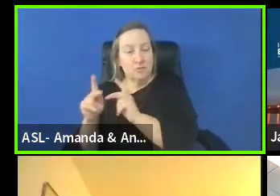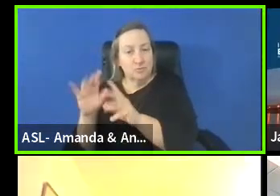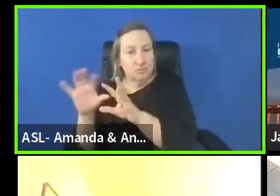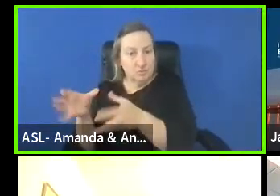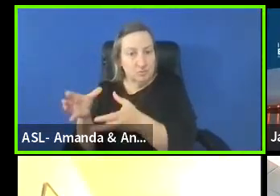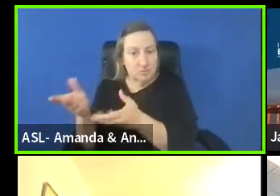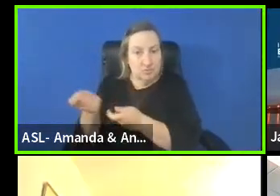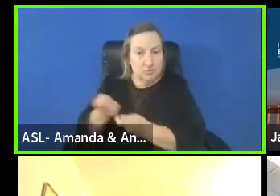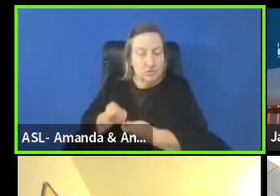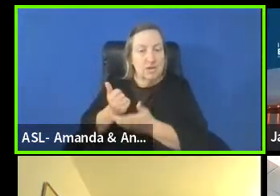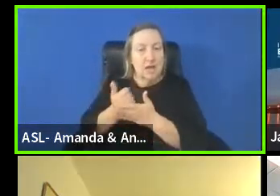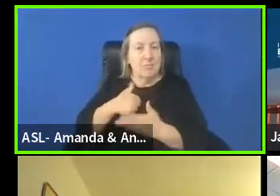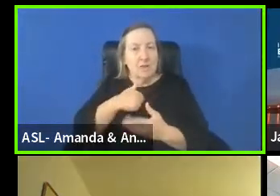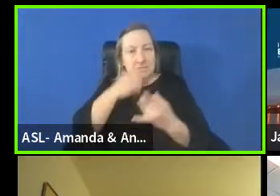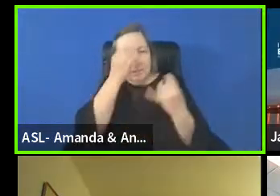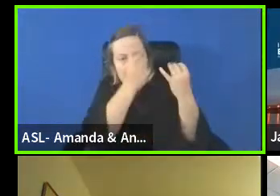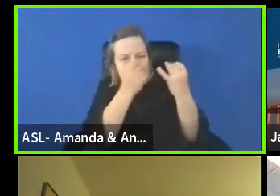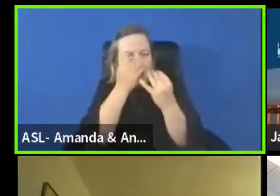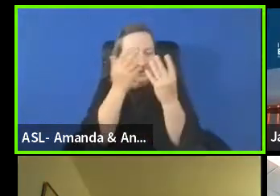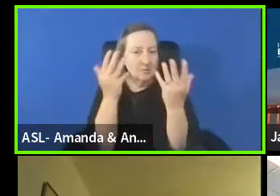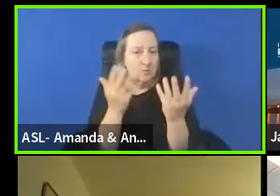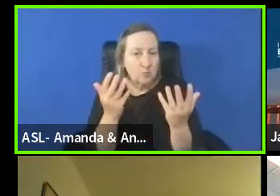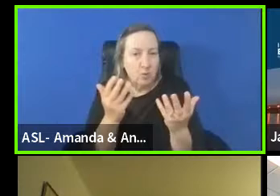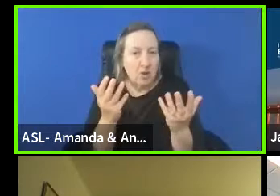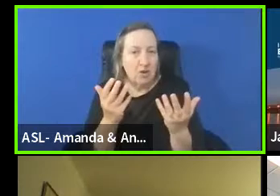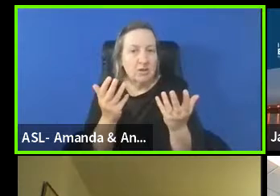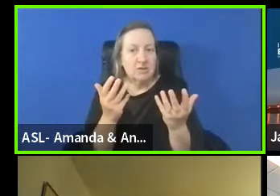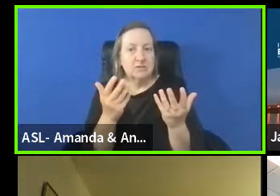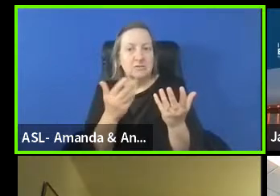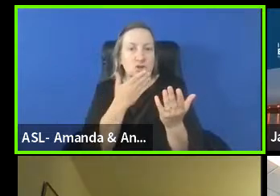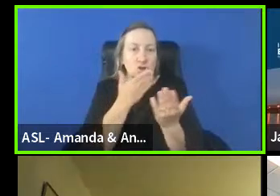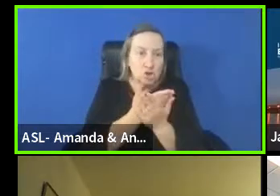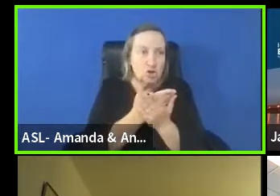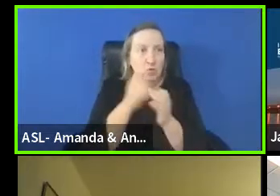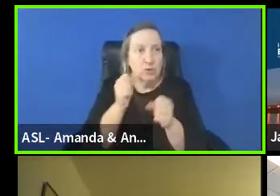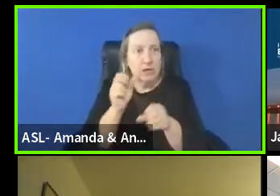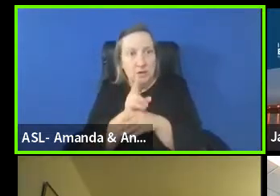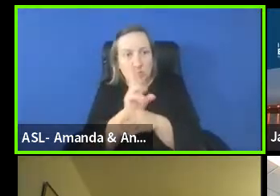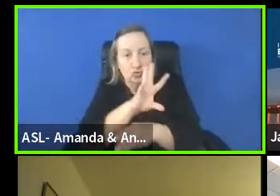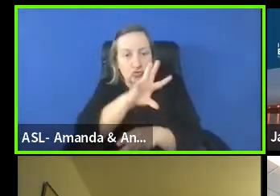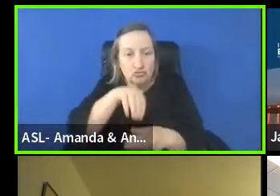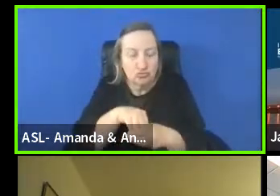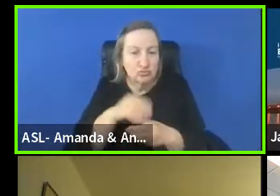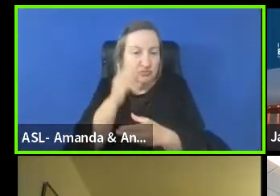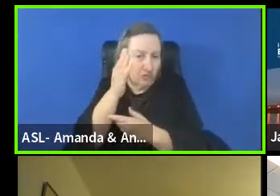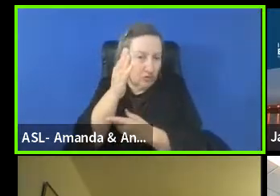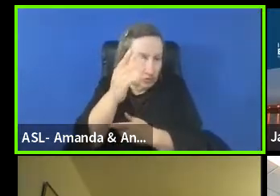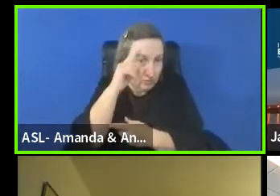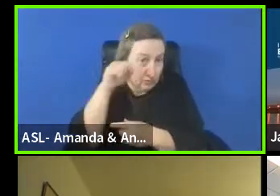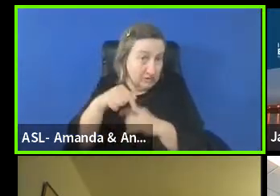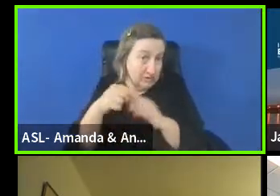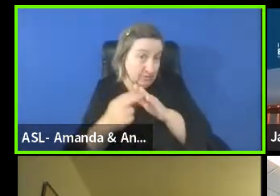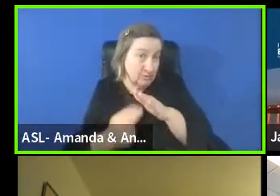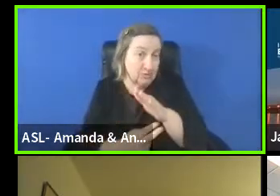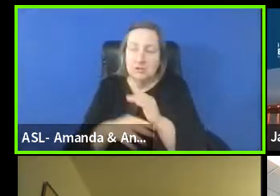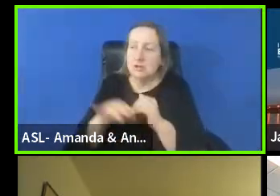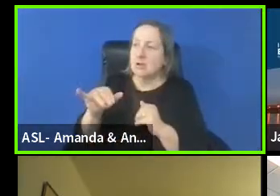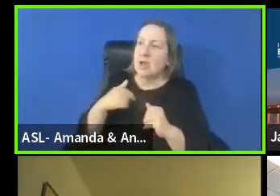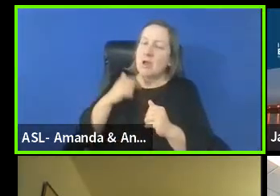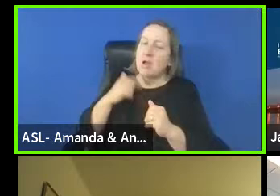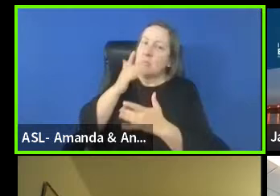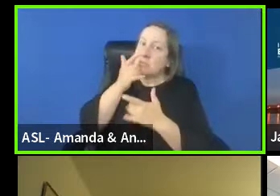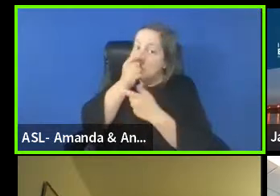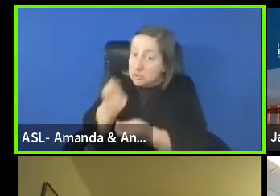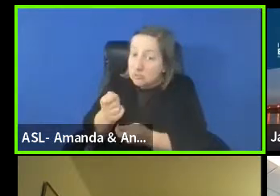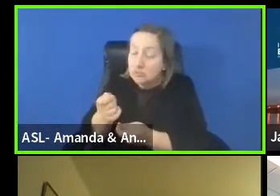us think about what's good and useful going into the future for this bridge. I'd definitely be interested